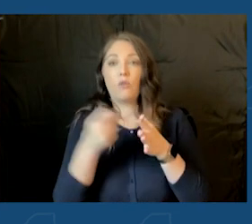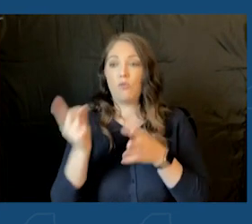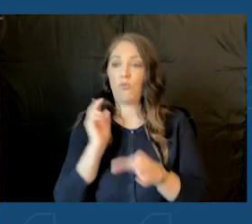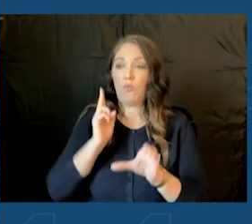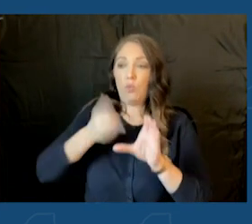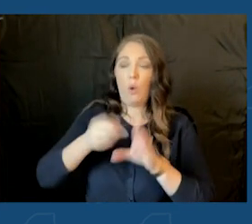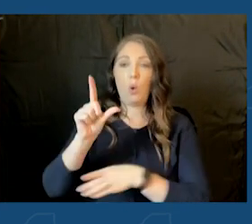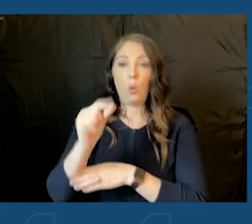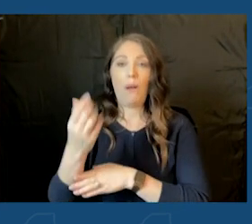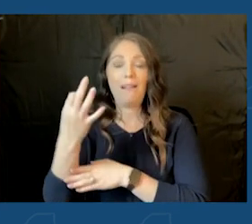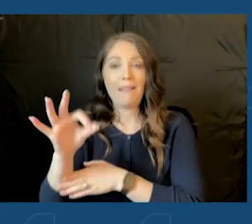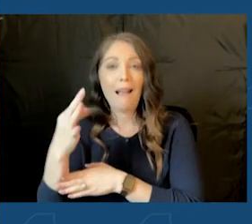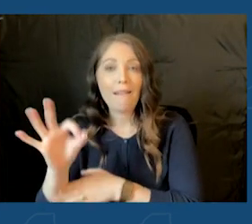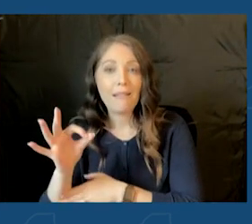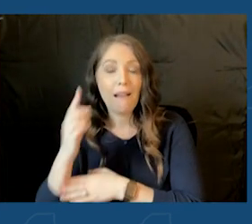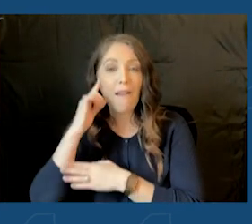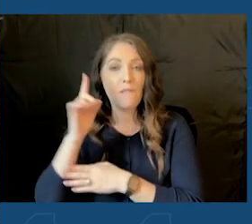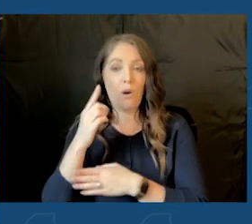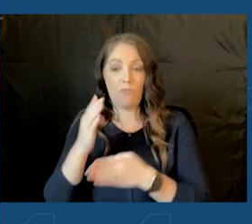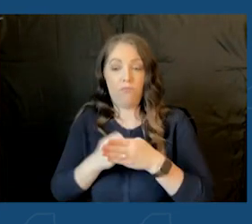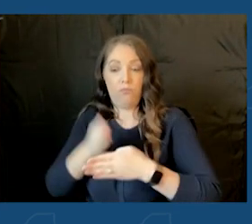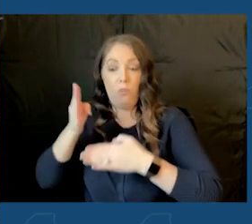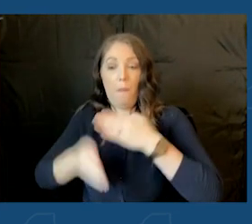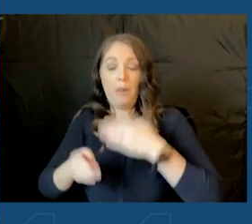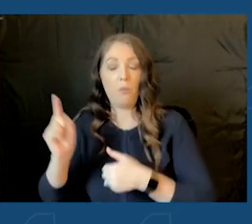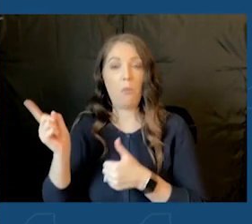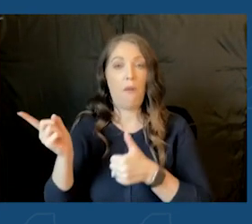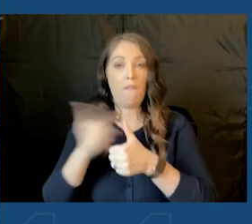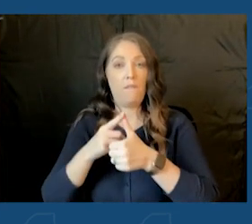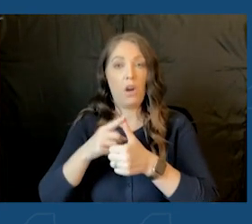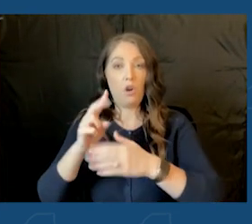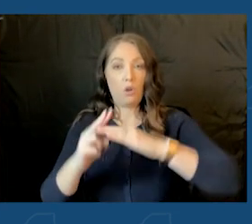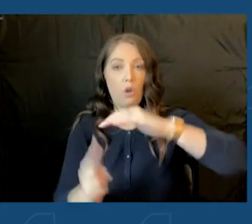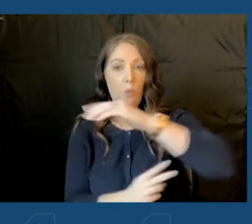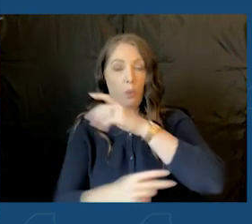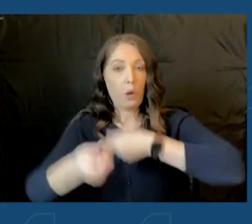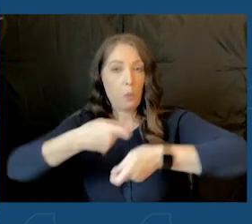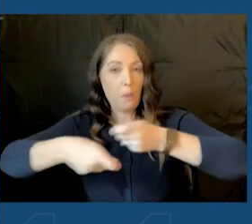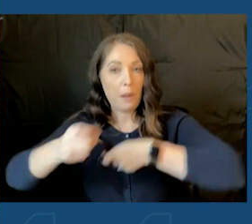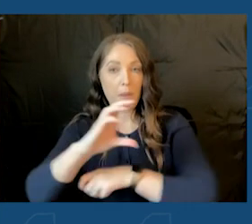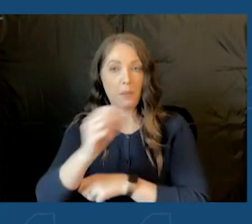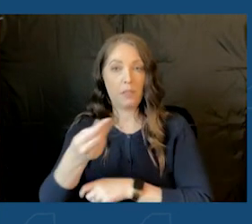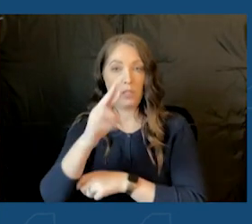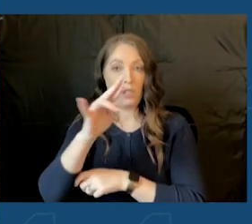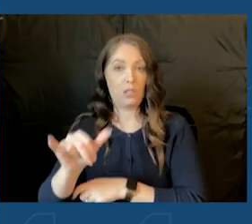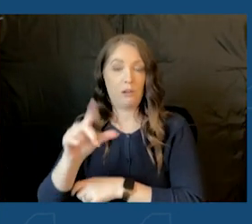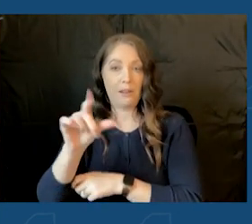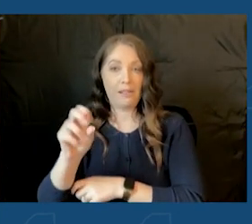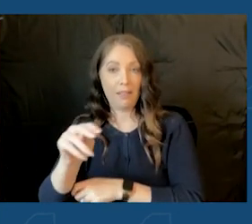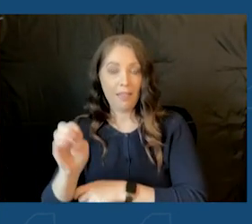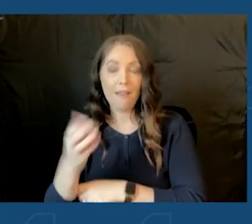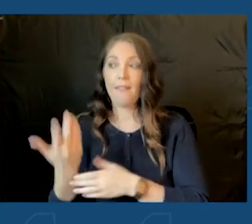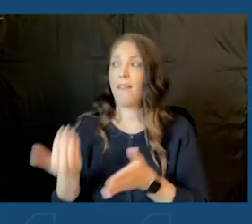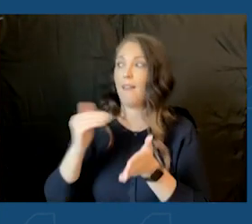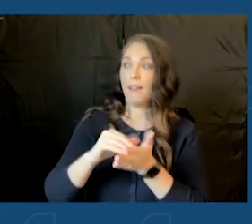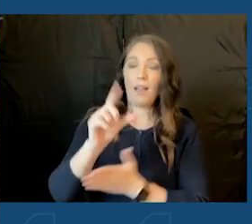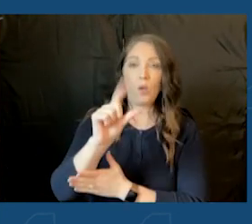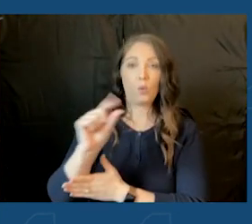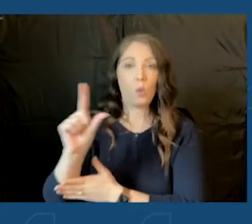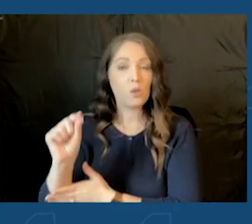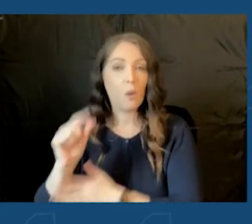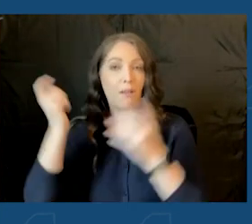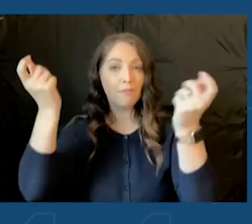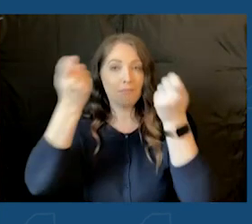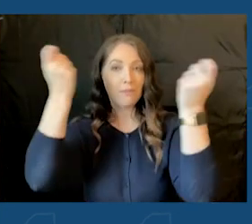to mark the completion of the first bridge replacement at Cherry Lane, and again in 2020 at the ceremony celebrating the